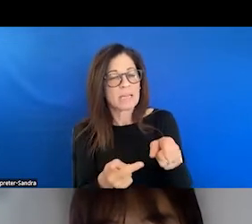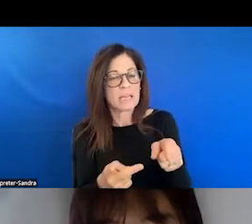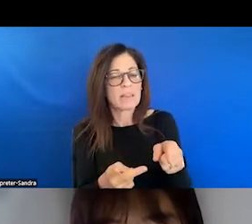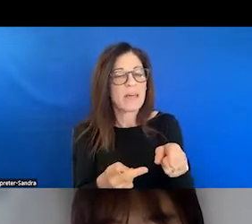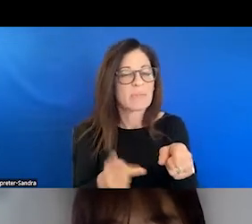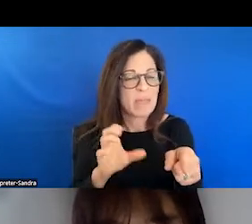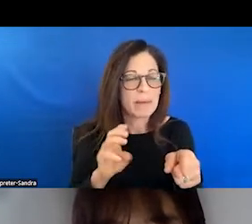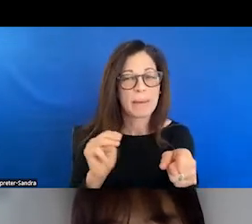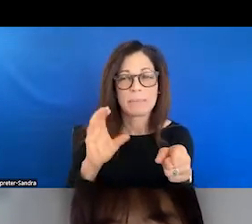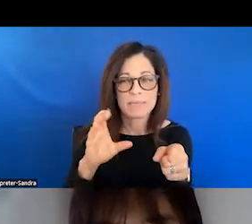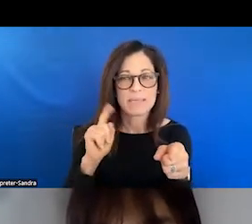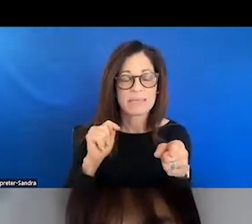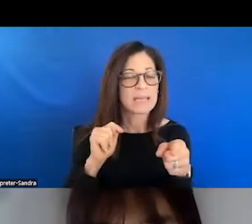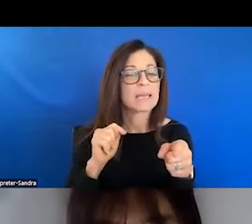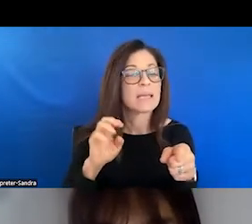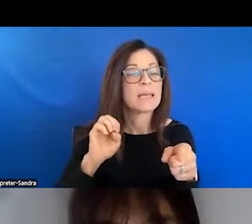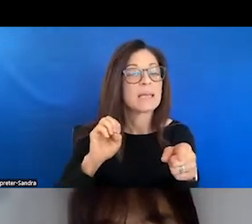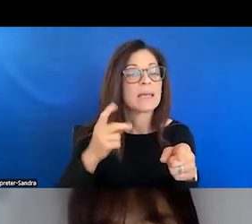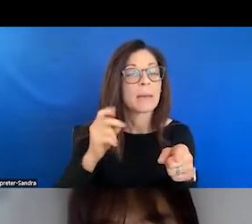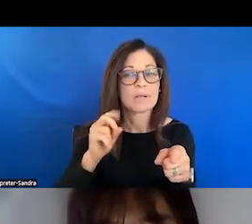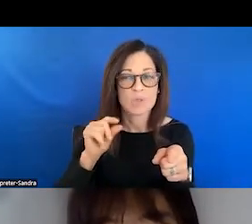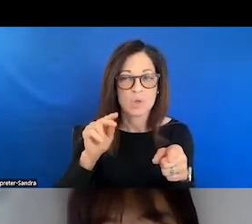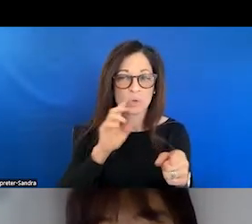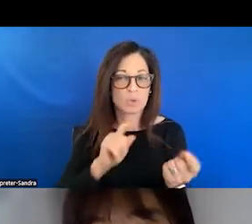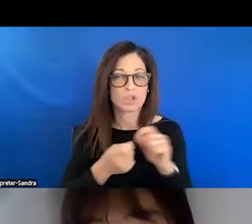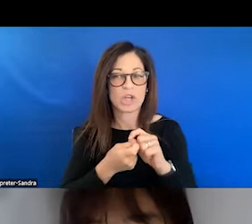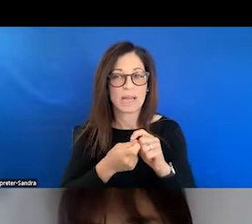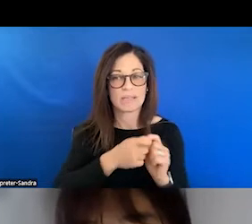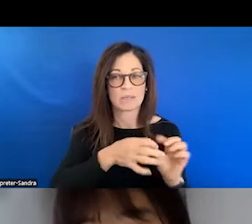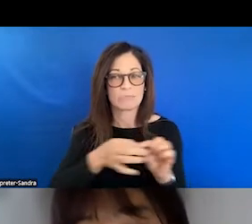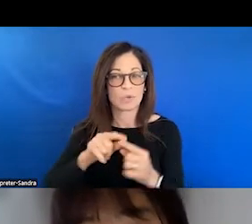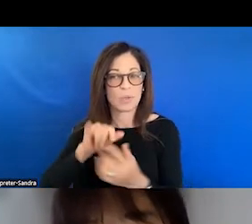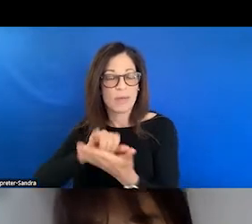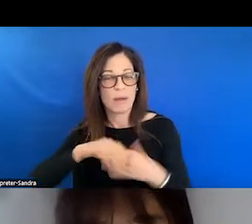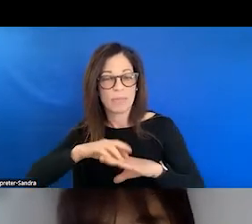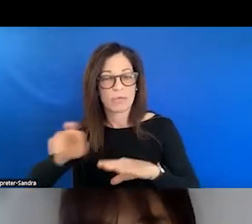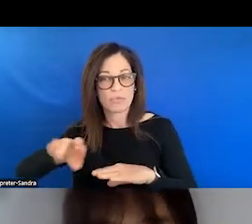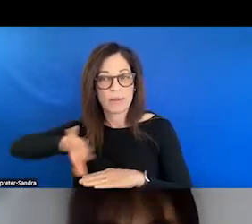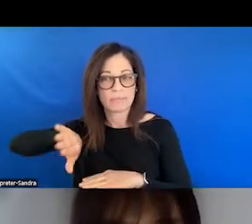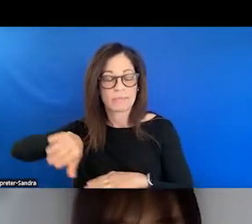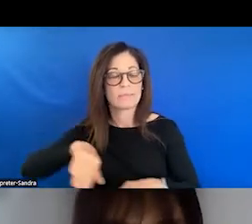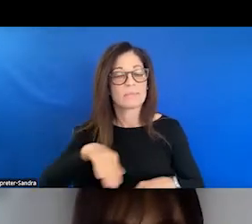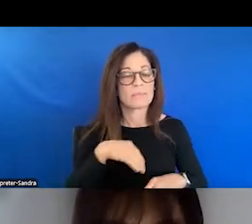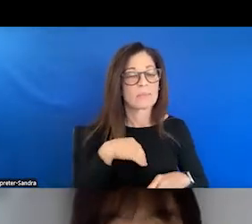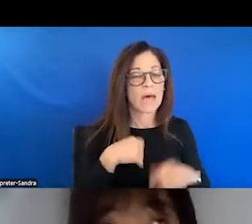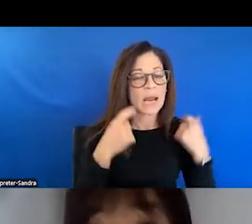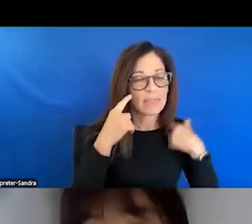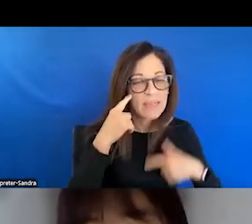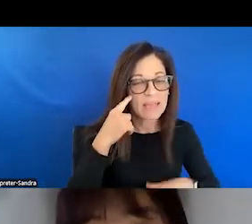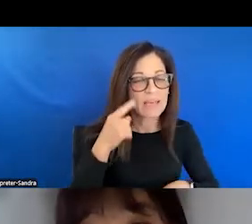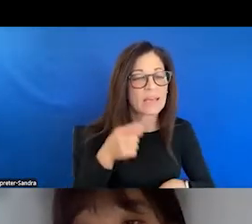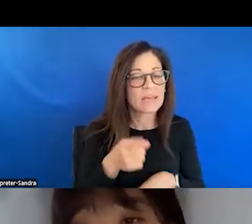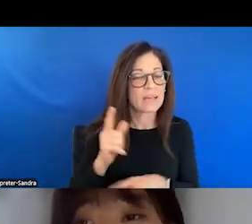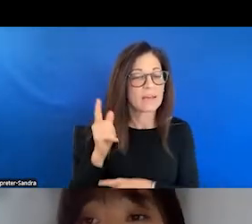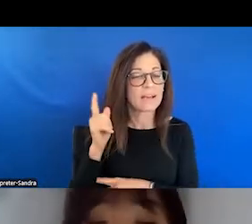MCT episodes served per day will change accordingly on the right-hand side. And then, and I think